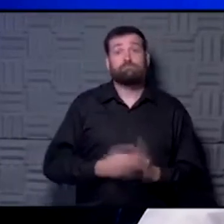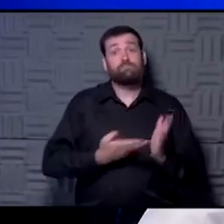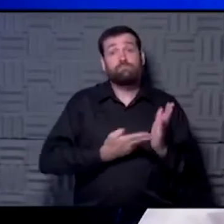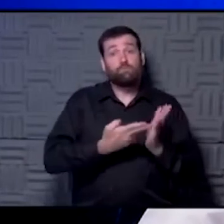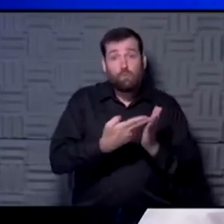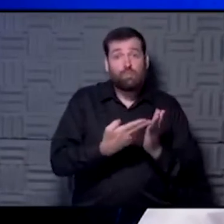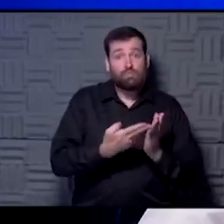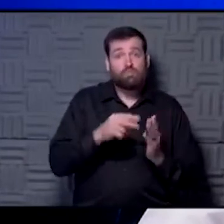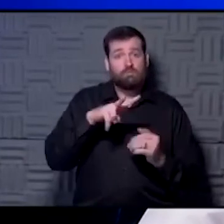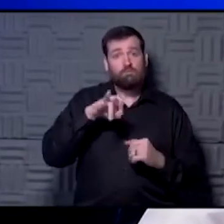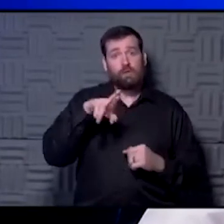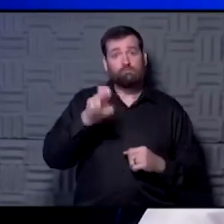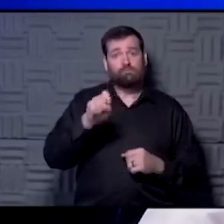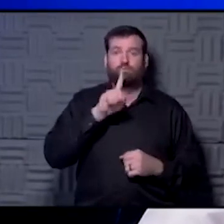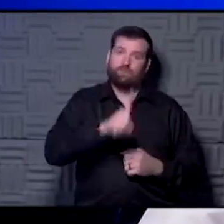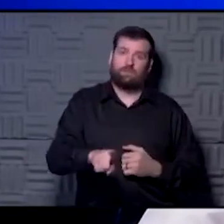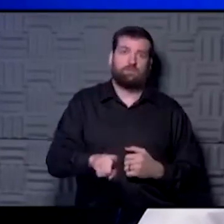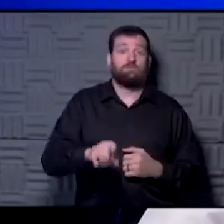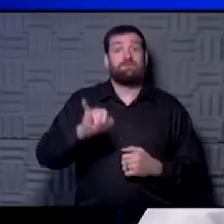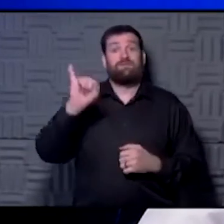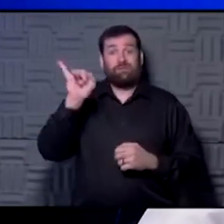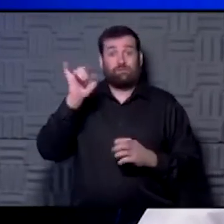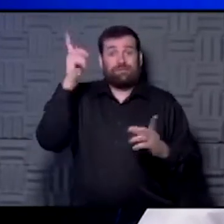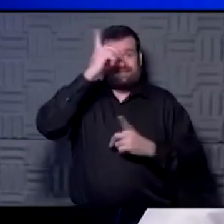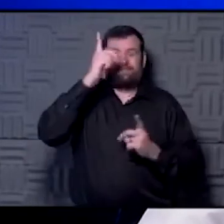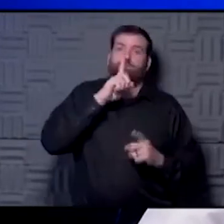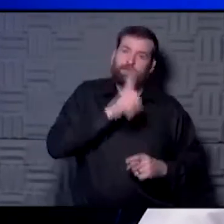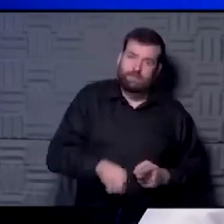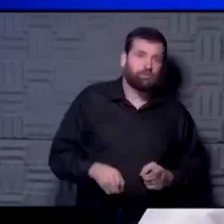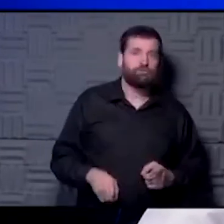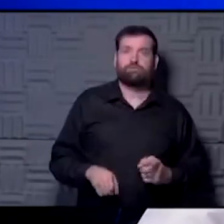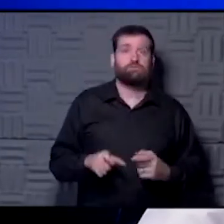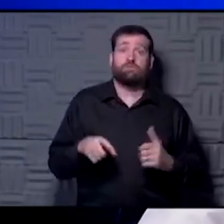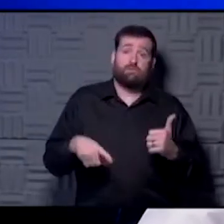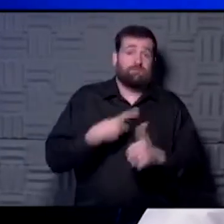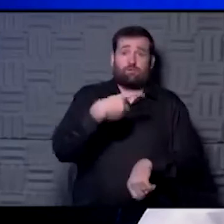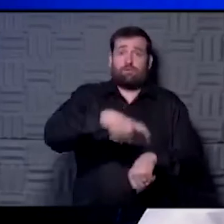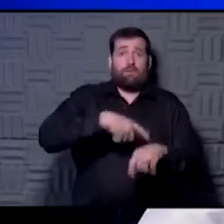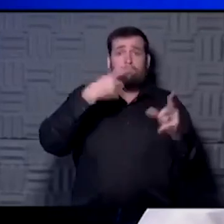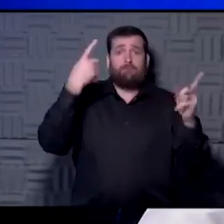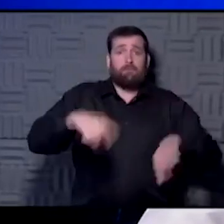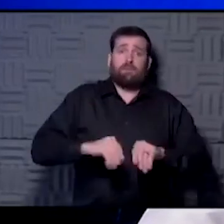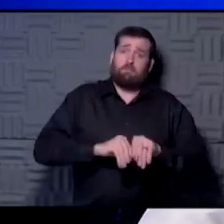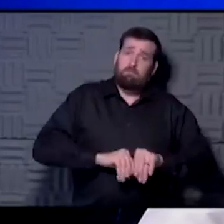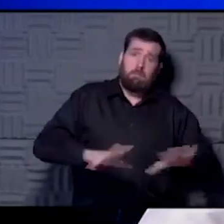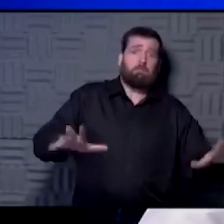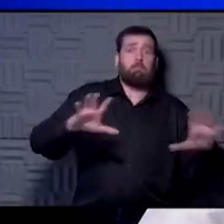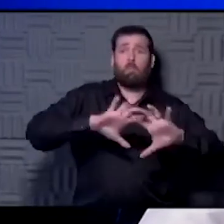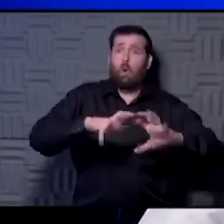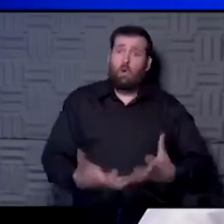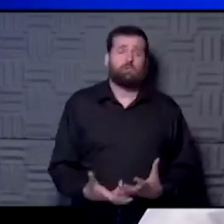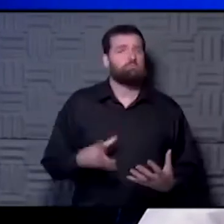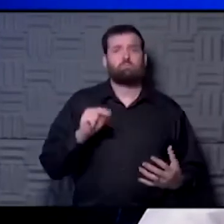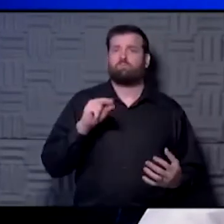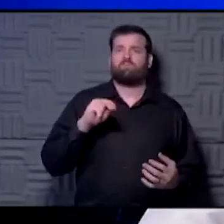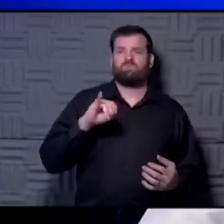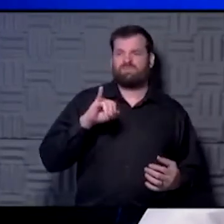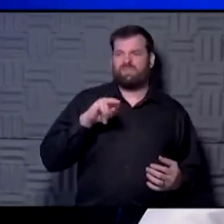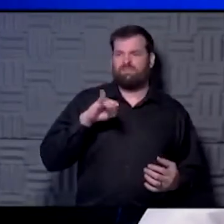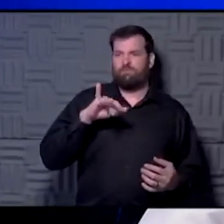virus is real. Infectious disease is real. This is not the first time there's been a pandemic in the world. Influenza was